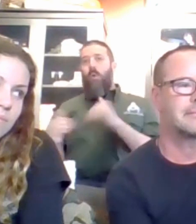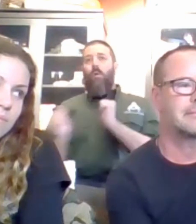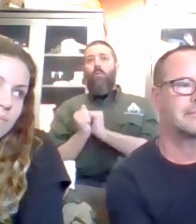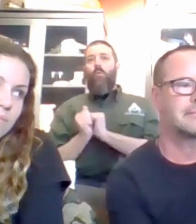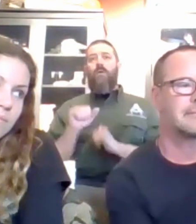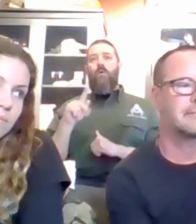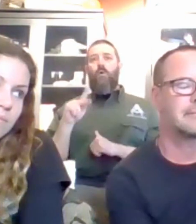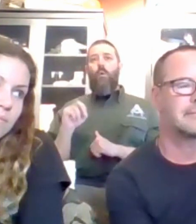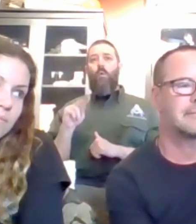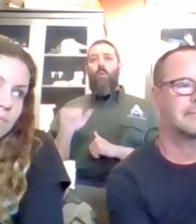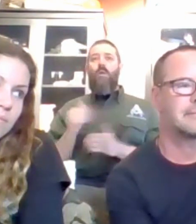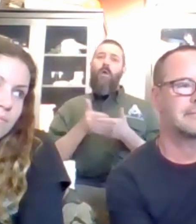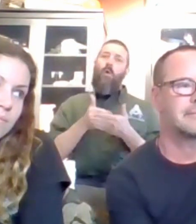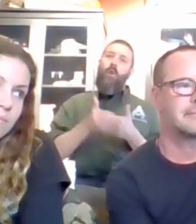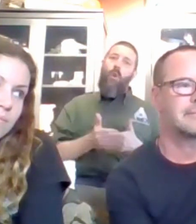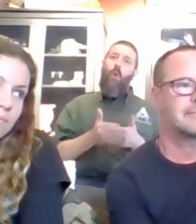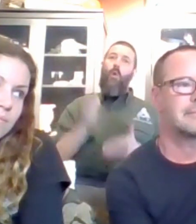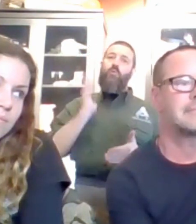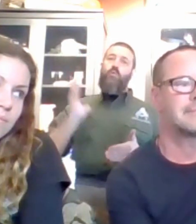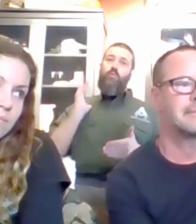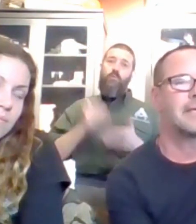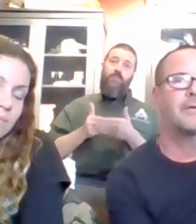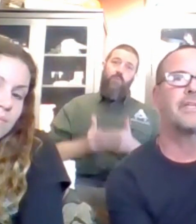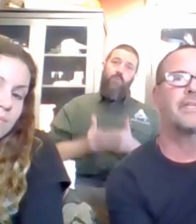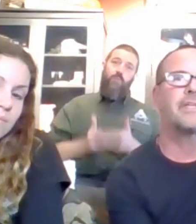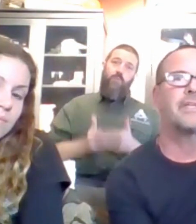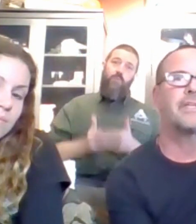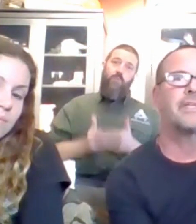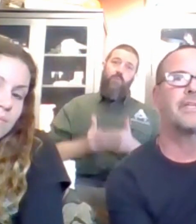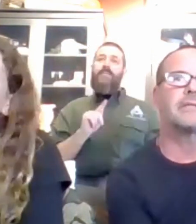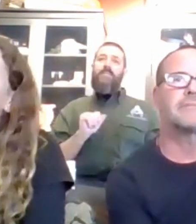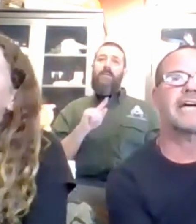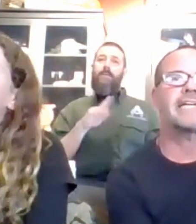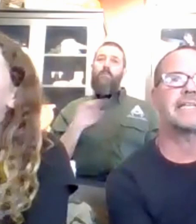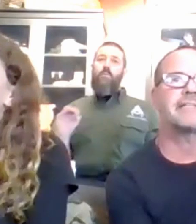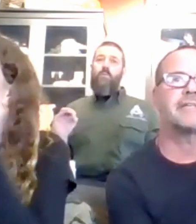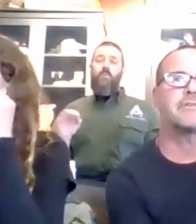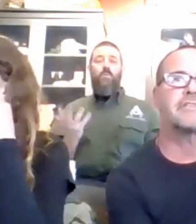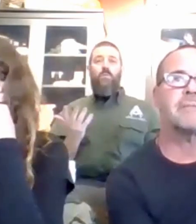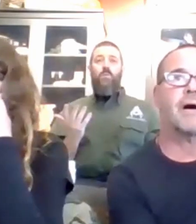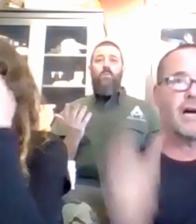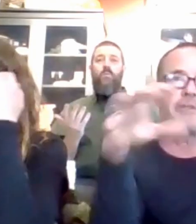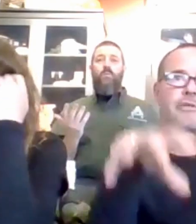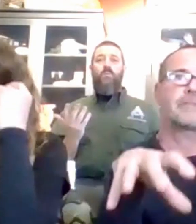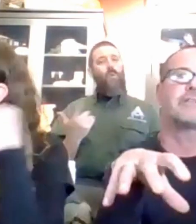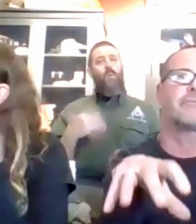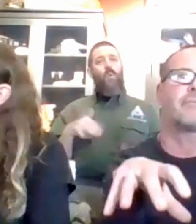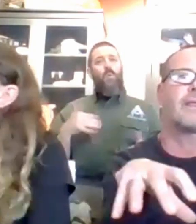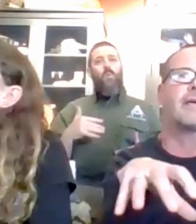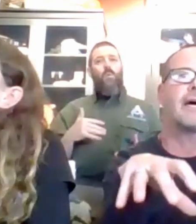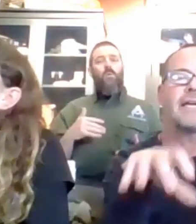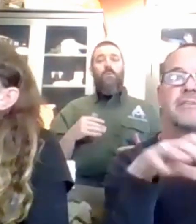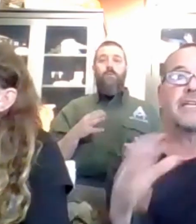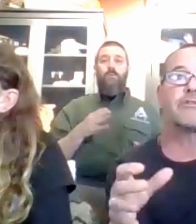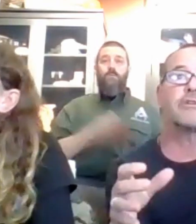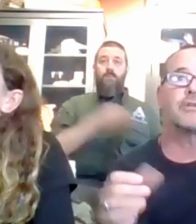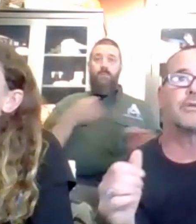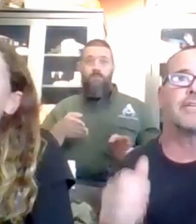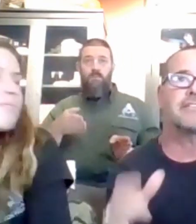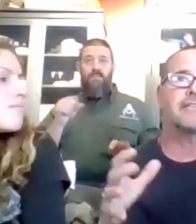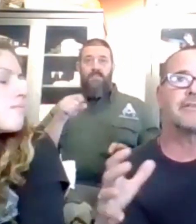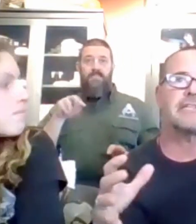close. So she and Taboo were, so she is part of the pack for sure. When the puppies were tiny, they used to